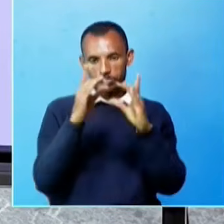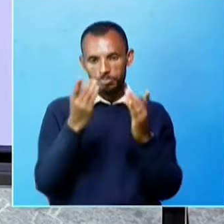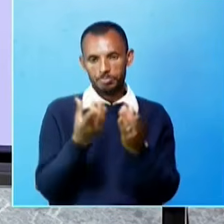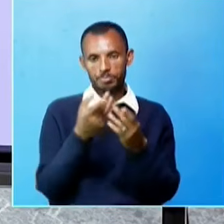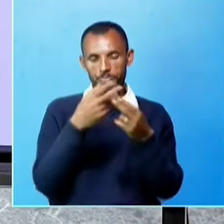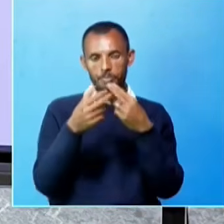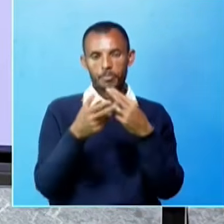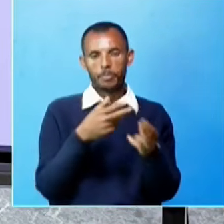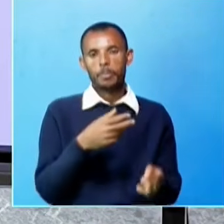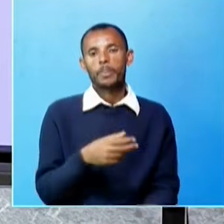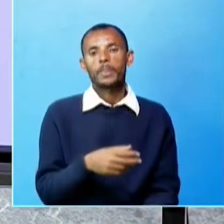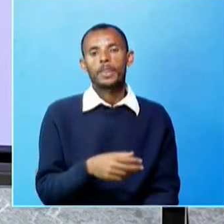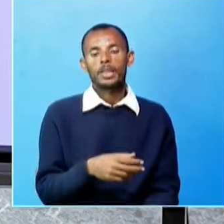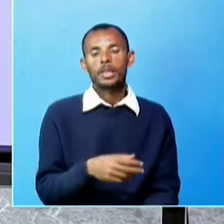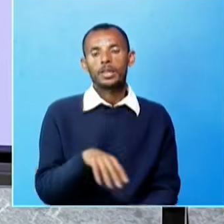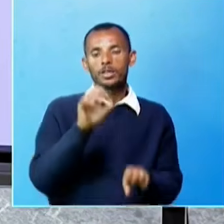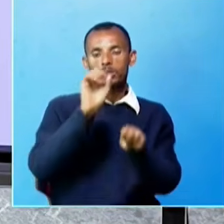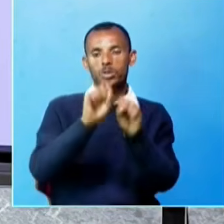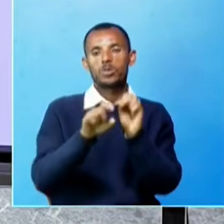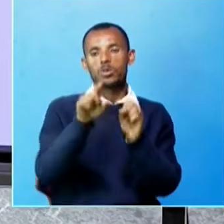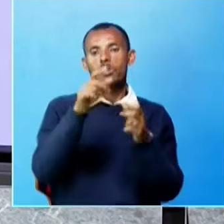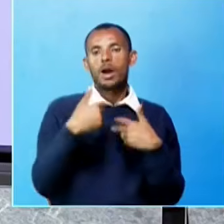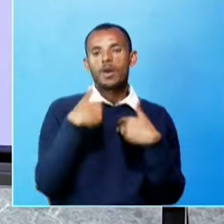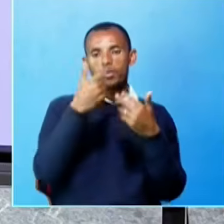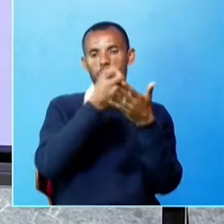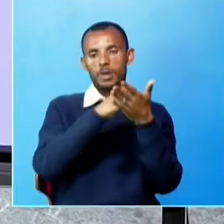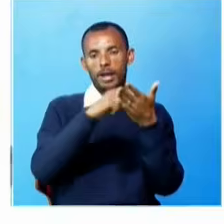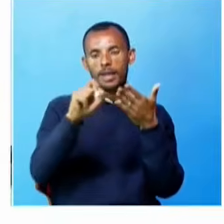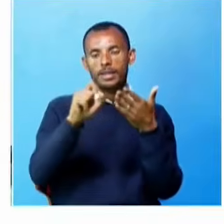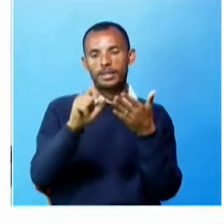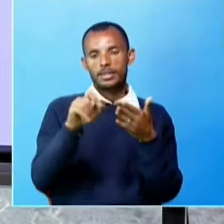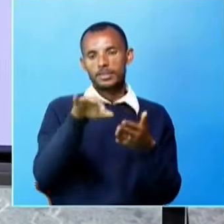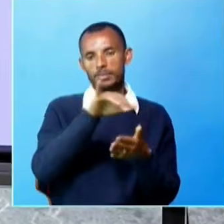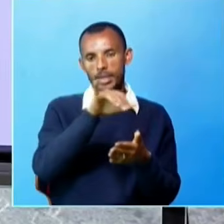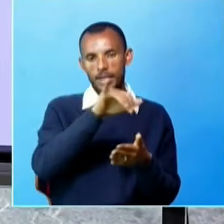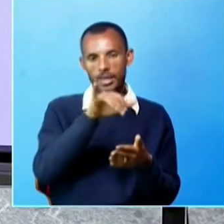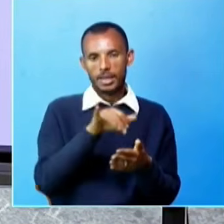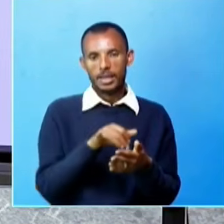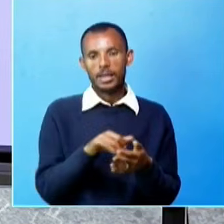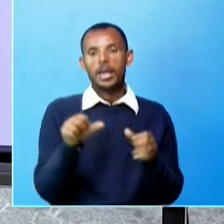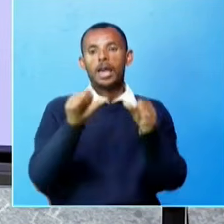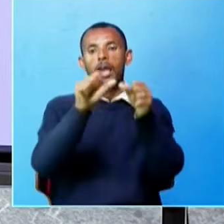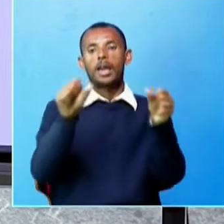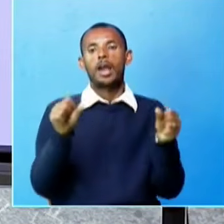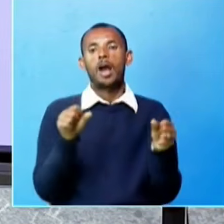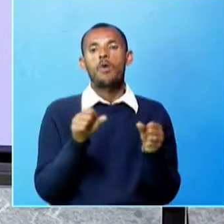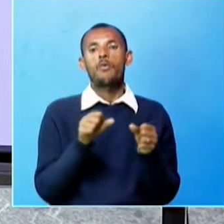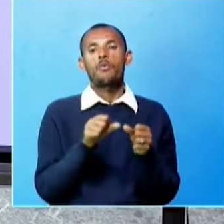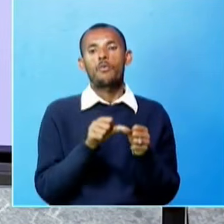Okay, so you have to write it like this, plus the area of